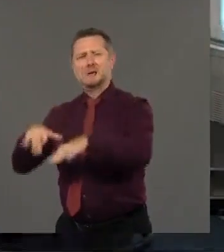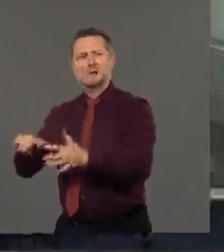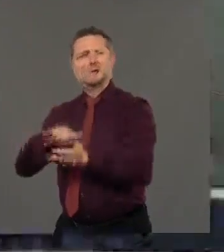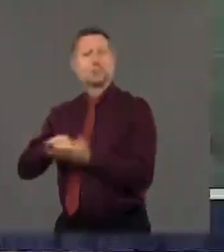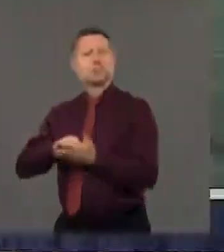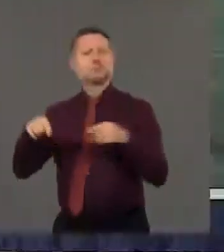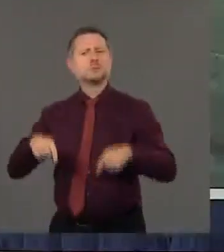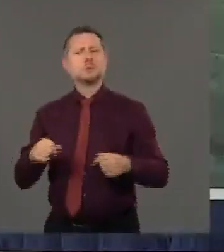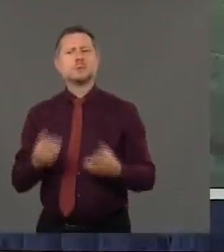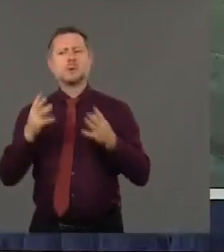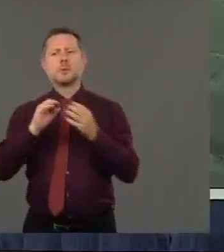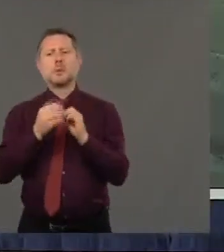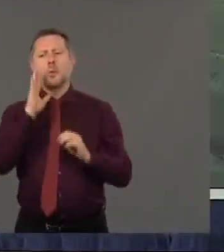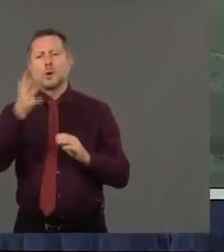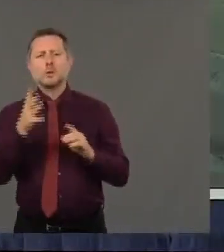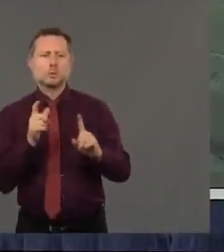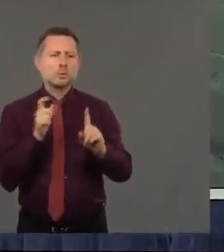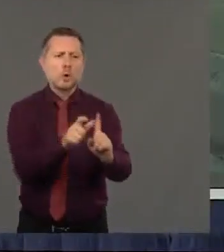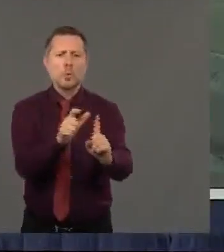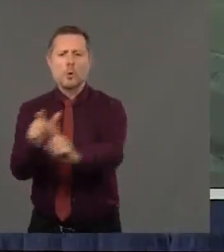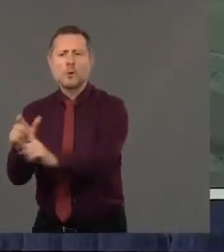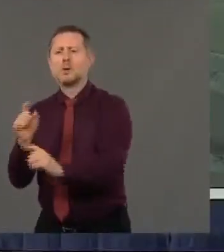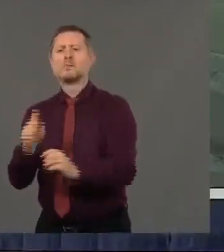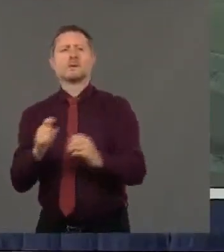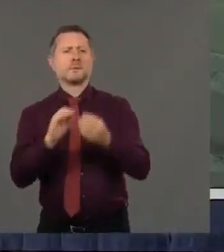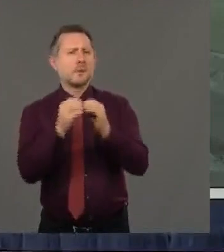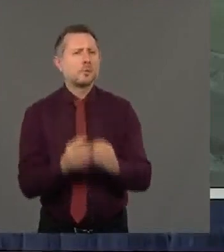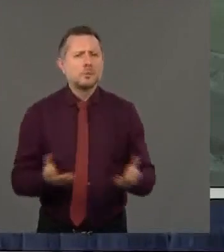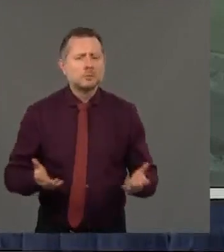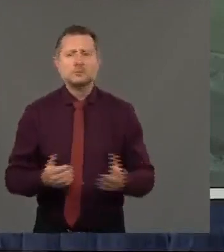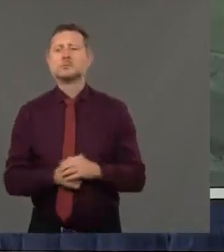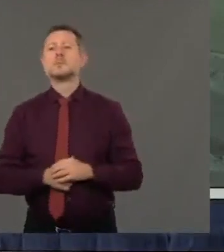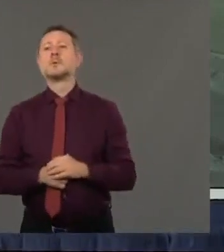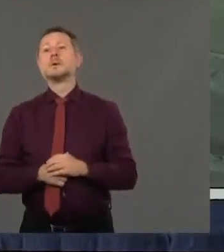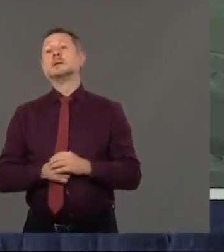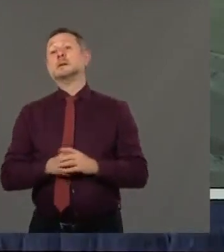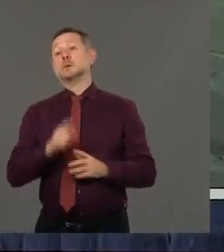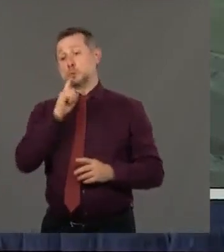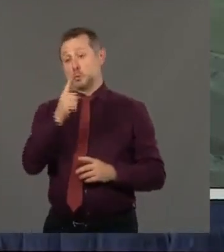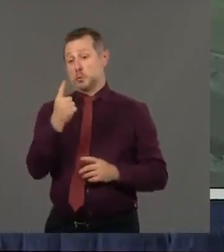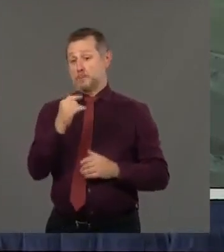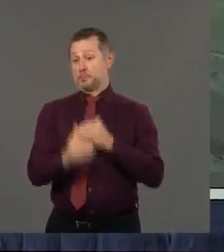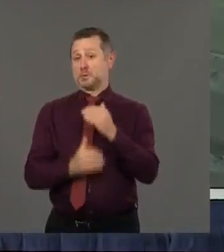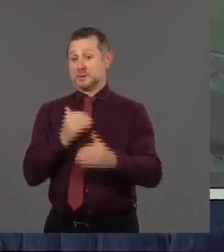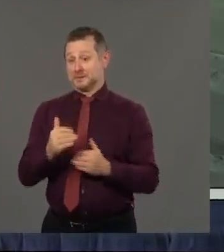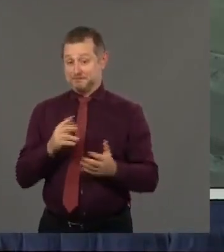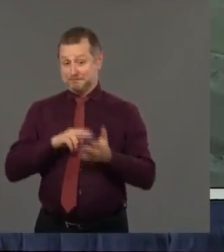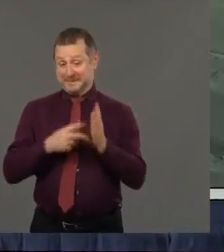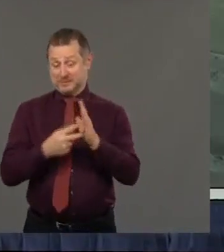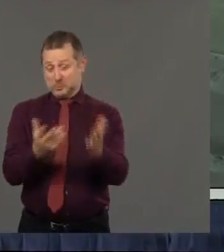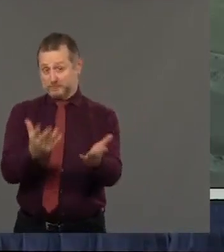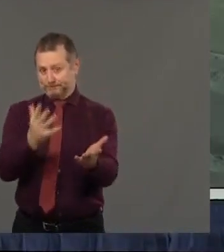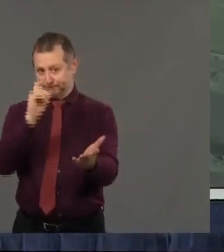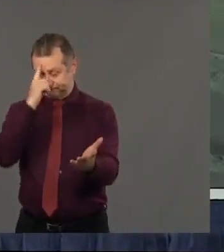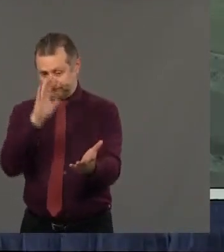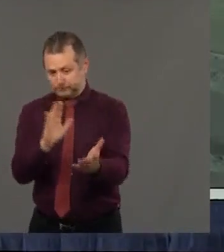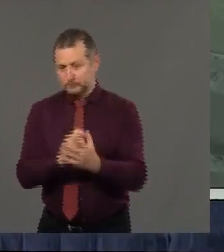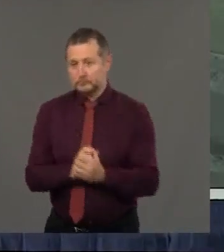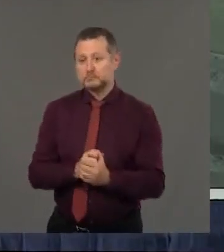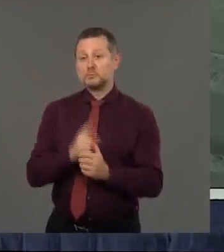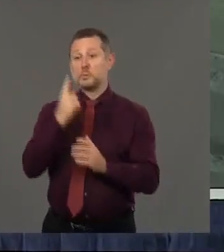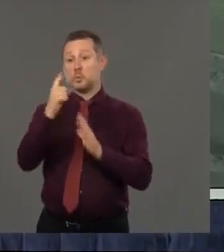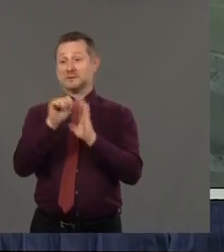been fined for your executive order? Let's just remember how the quarantine works. It does not name a state. Any state, there's